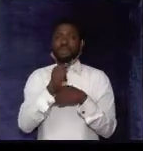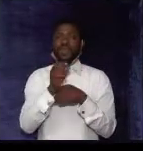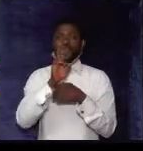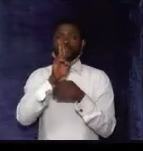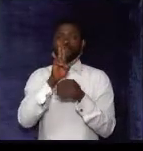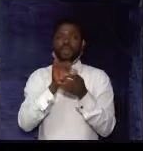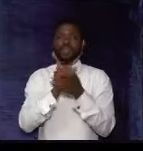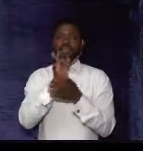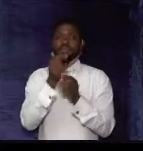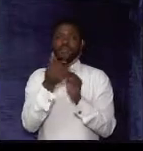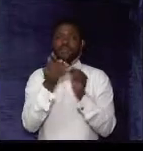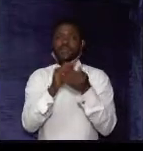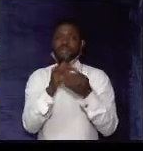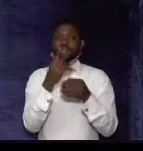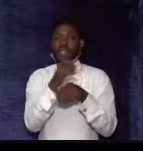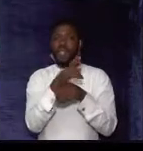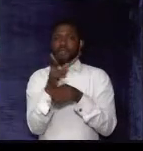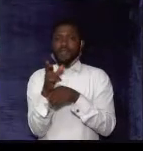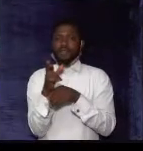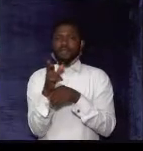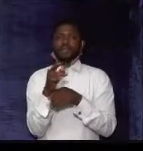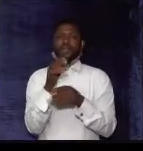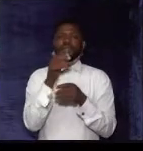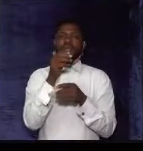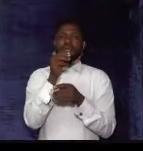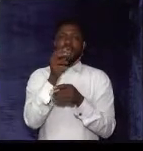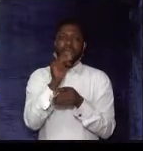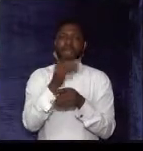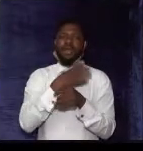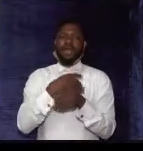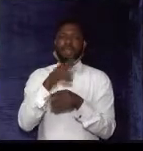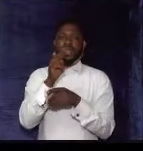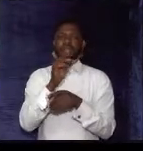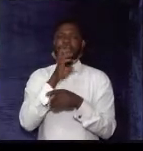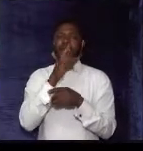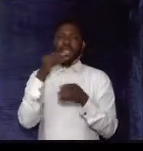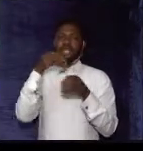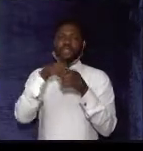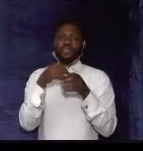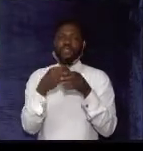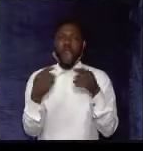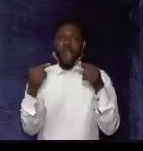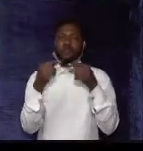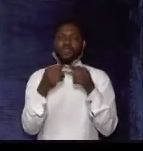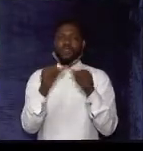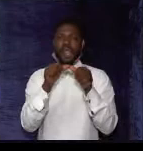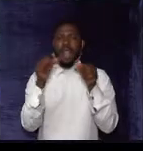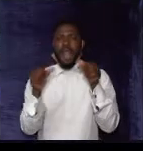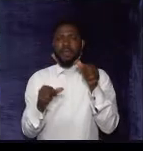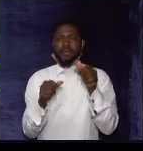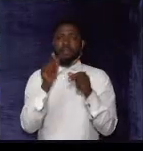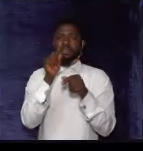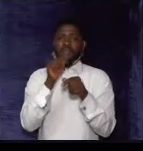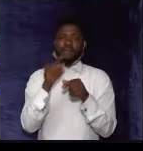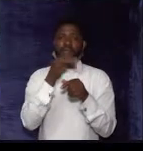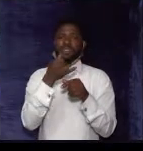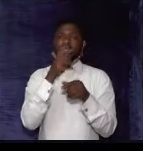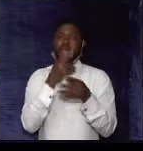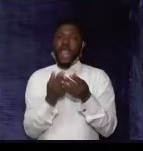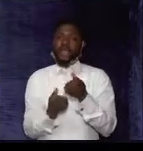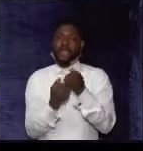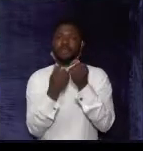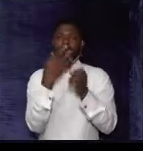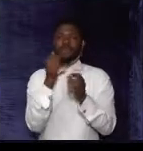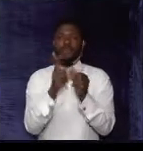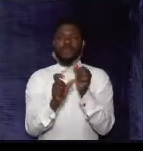U that is facing the right. So N and M are interior opposite angles, therefore